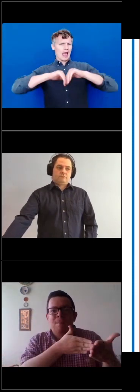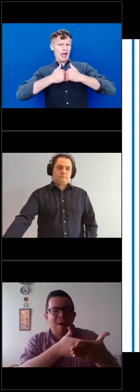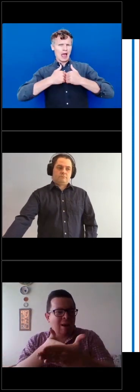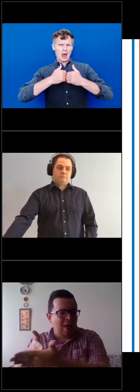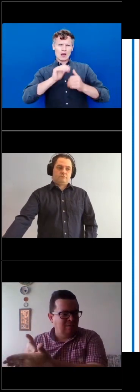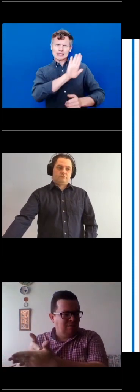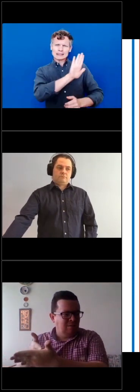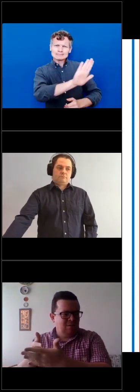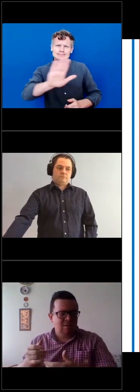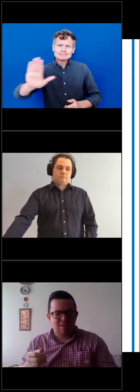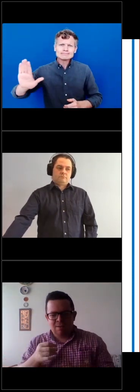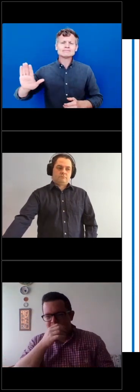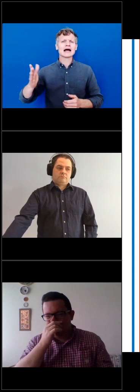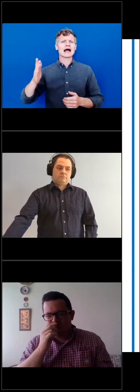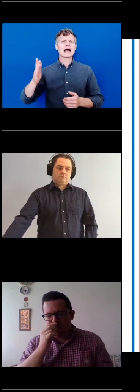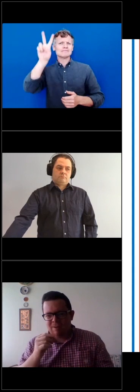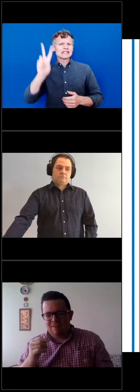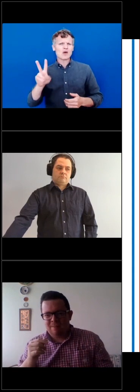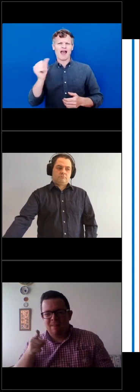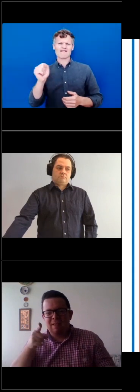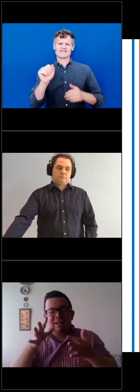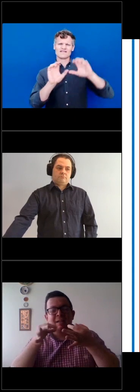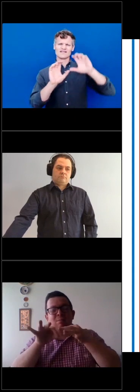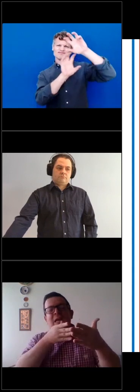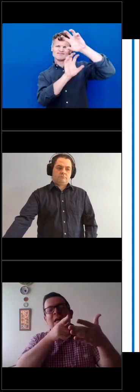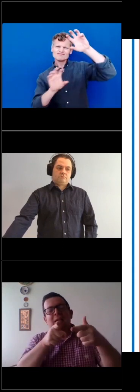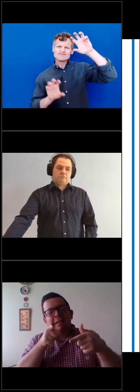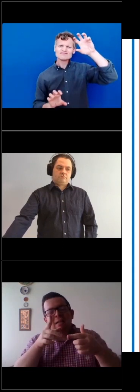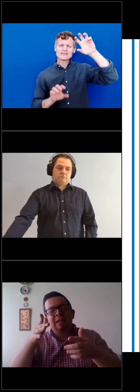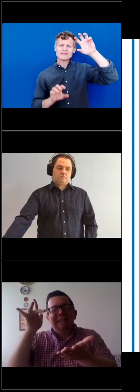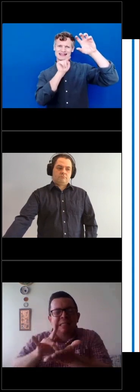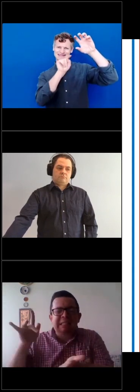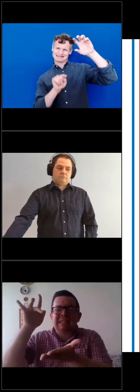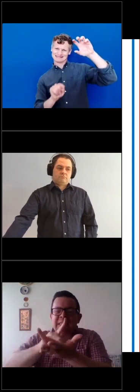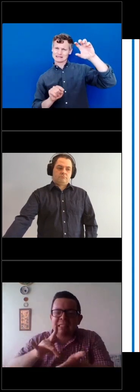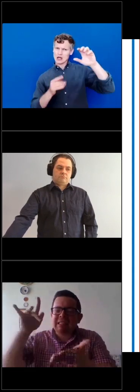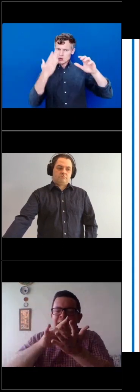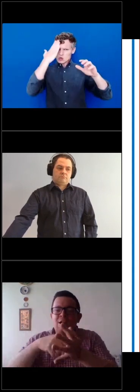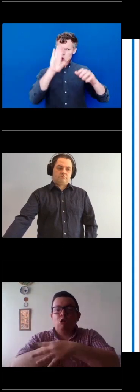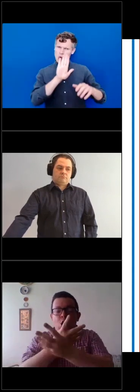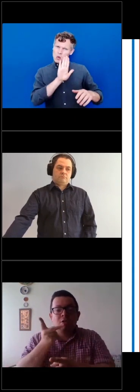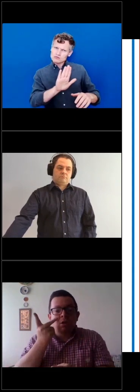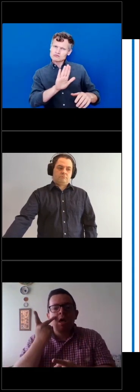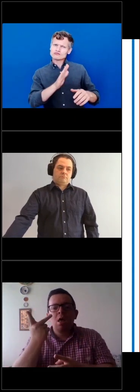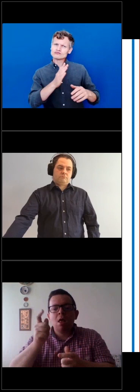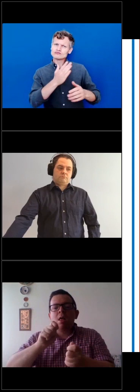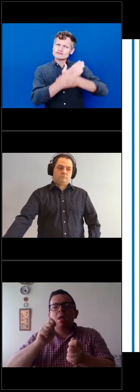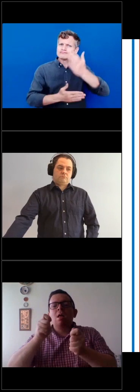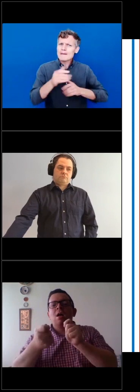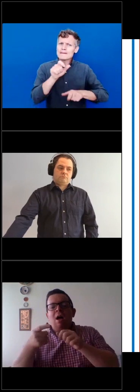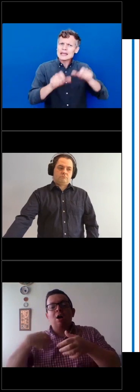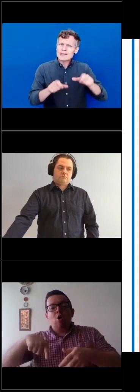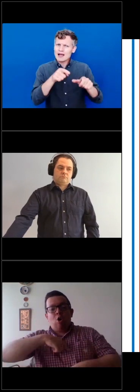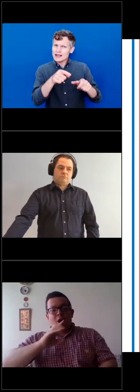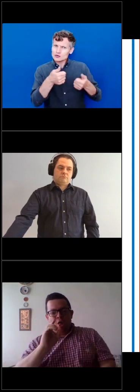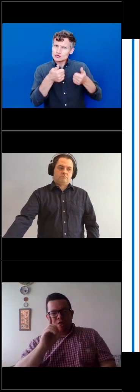of Venezuela, in each municipality, and how are they doing, how are they going, and what